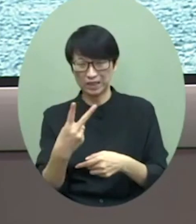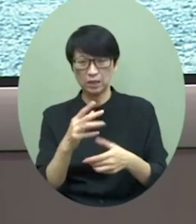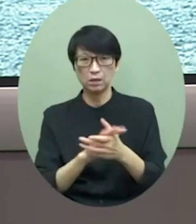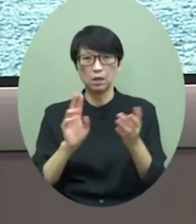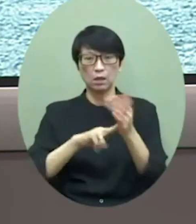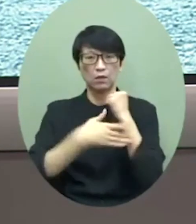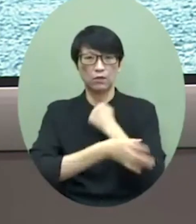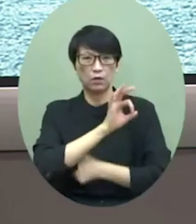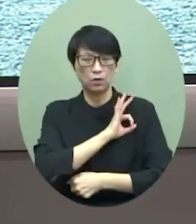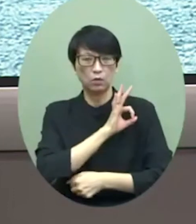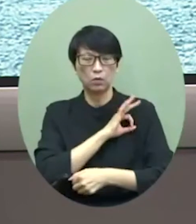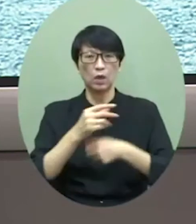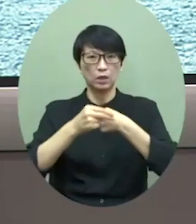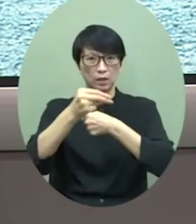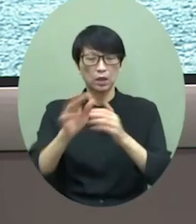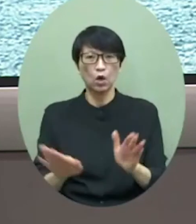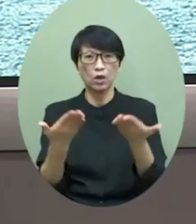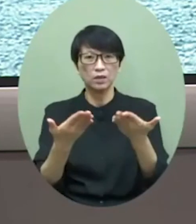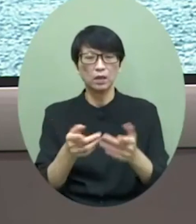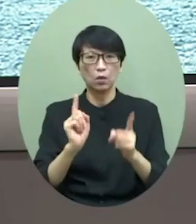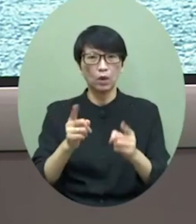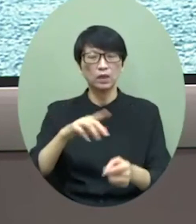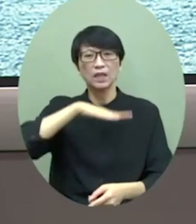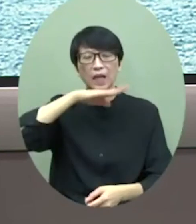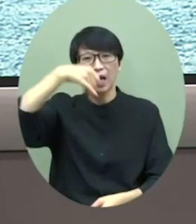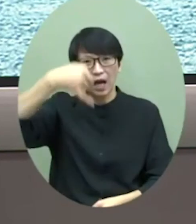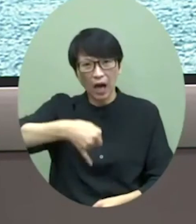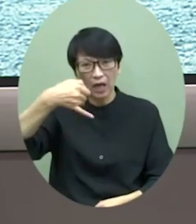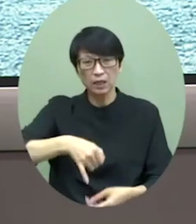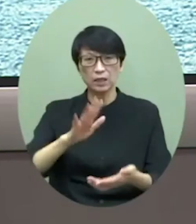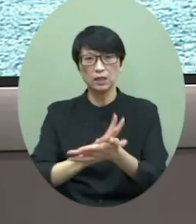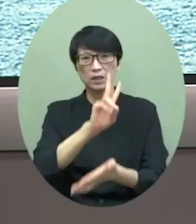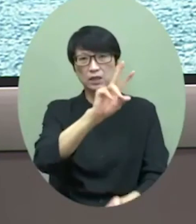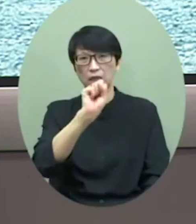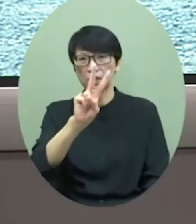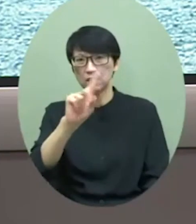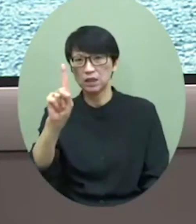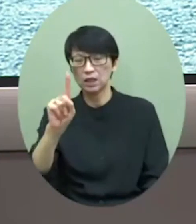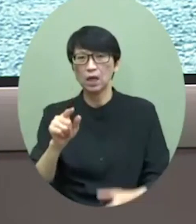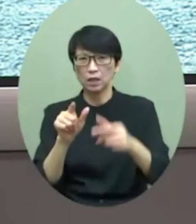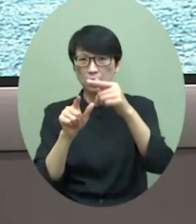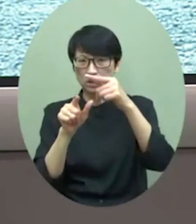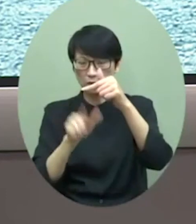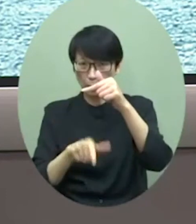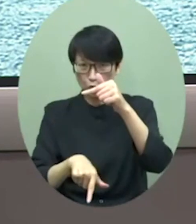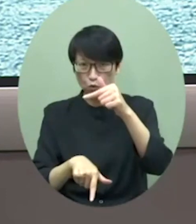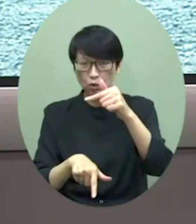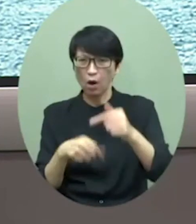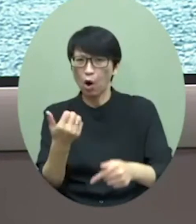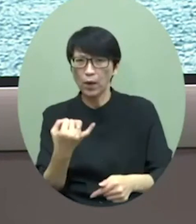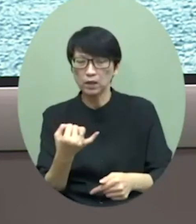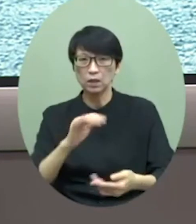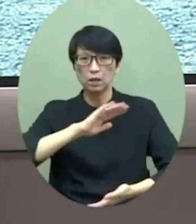under section 4.2, the chief executive to use her power to designate the commencement day of the next term of the